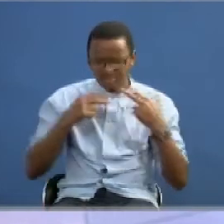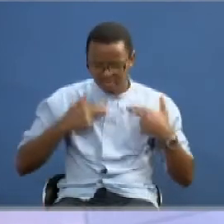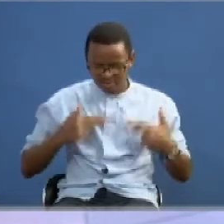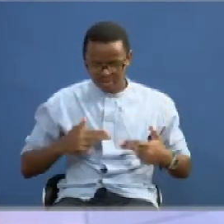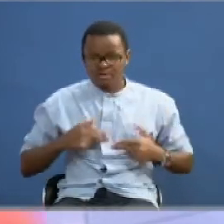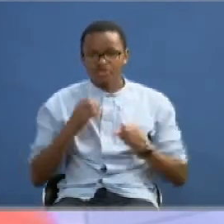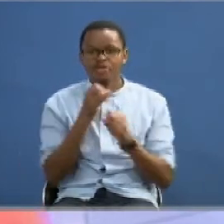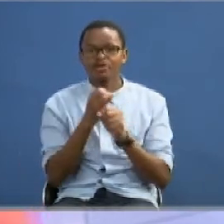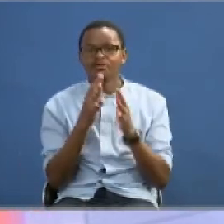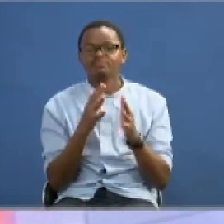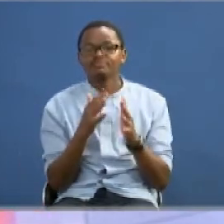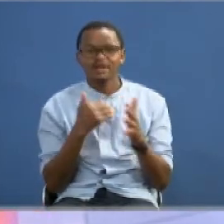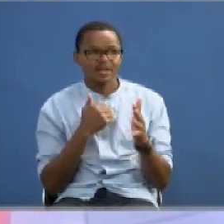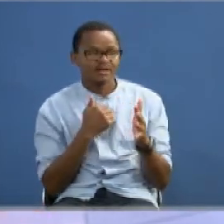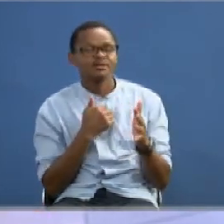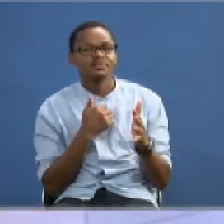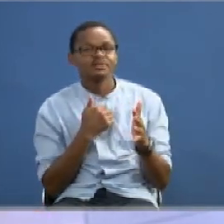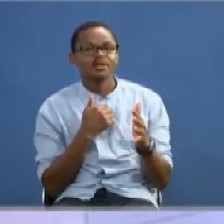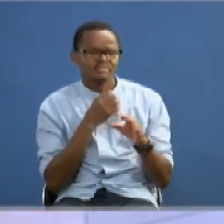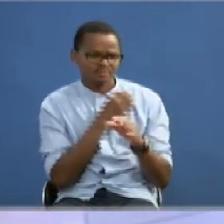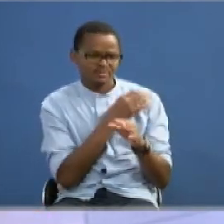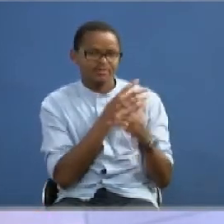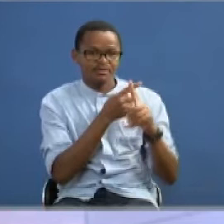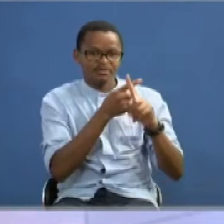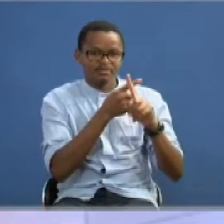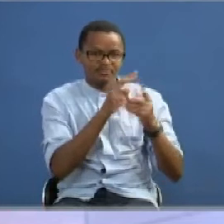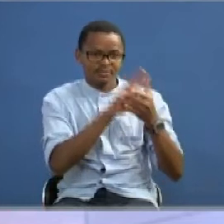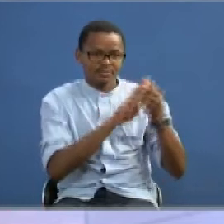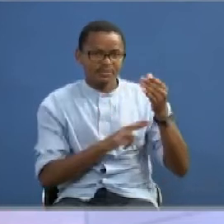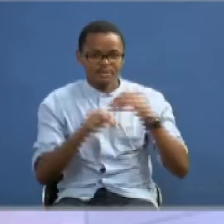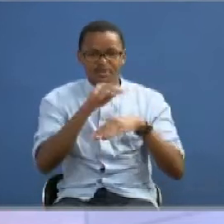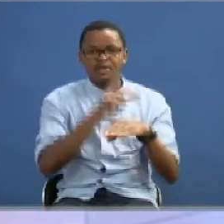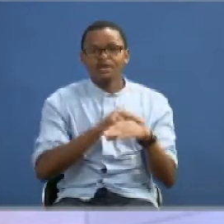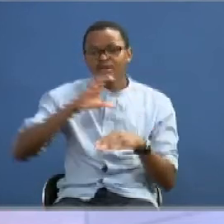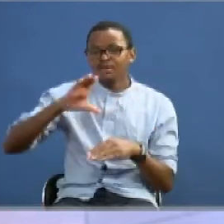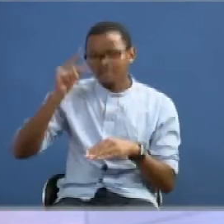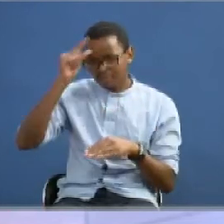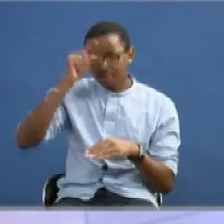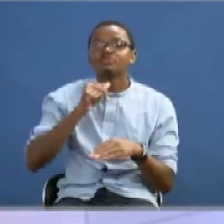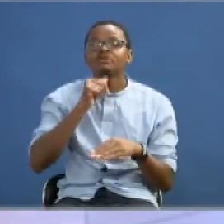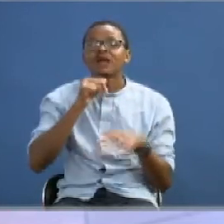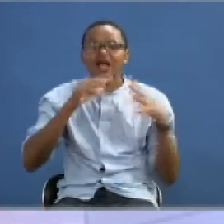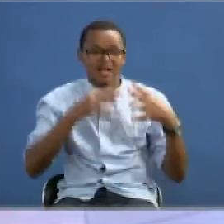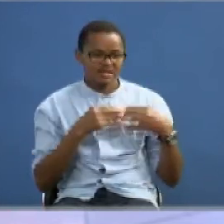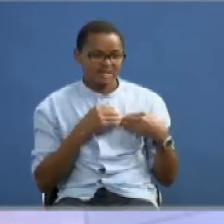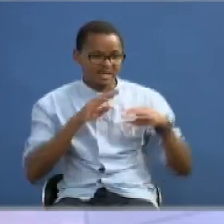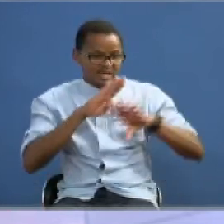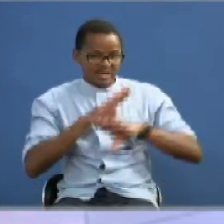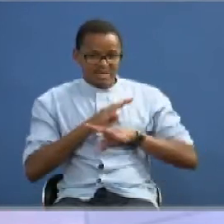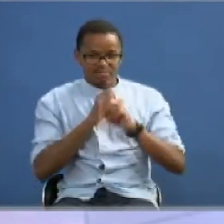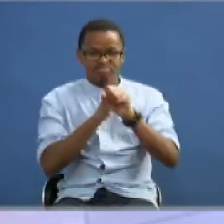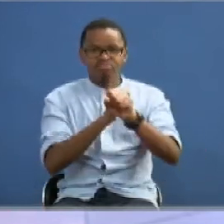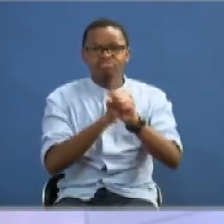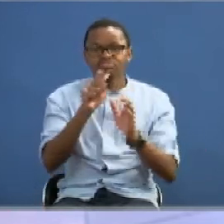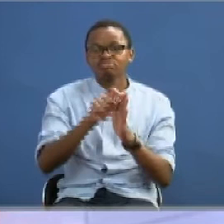workers. The health workers have complained both from the national and the county government that they are not receiving enough support